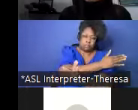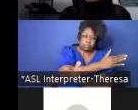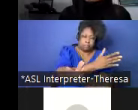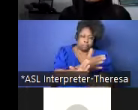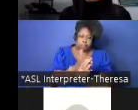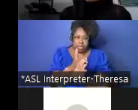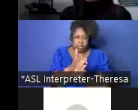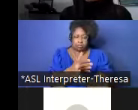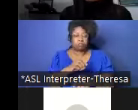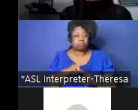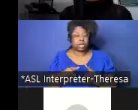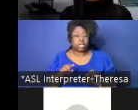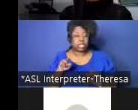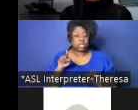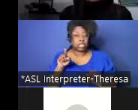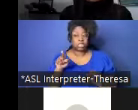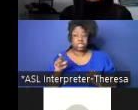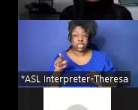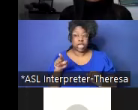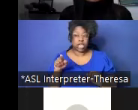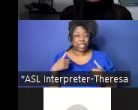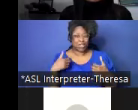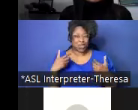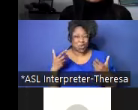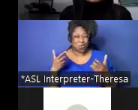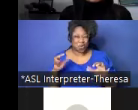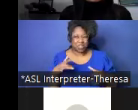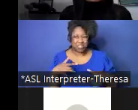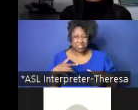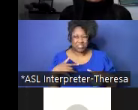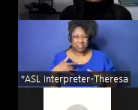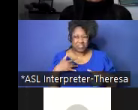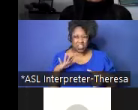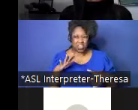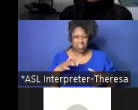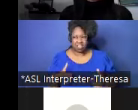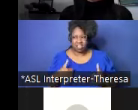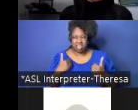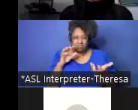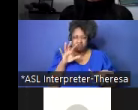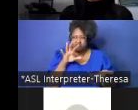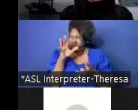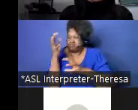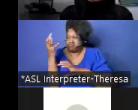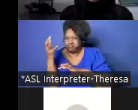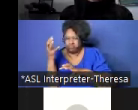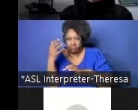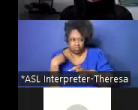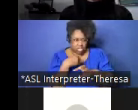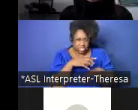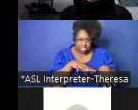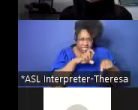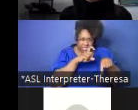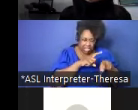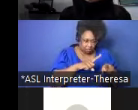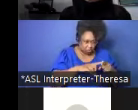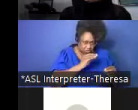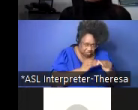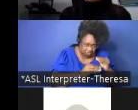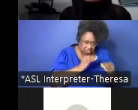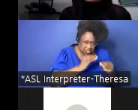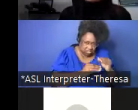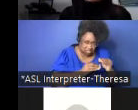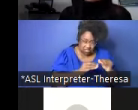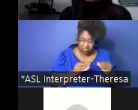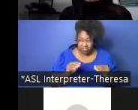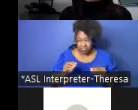to ameliorate that that flooding. So they got to choose sooner or